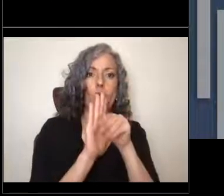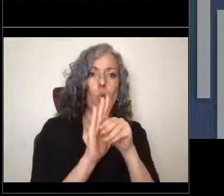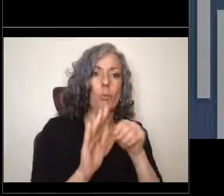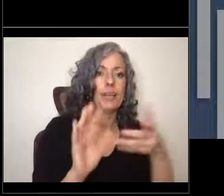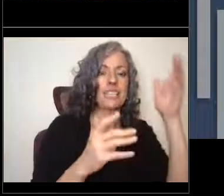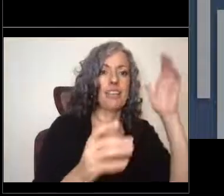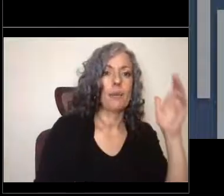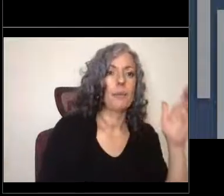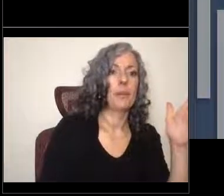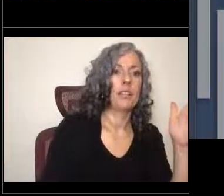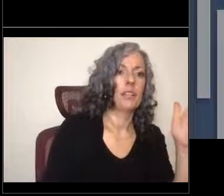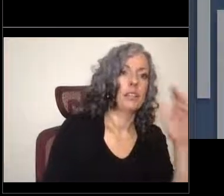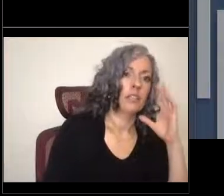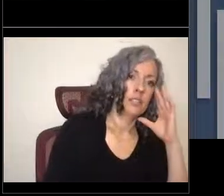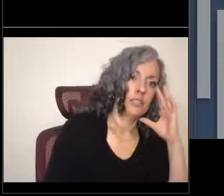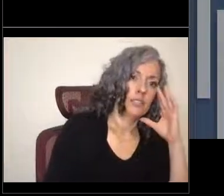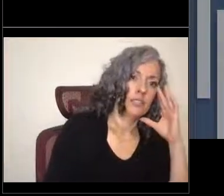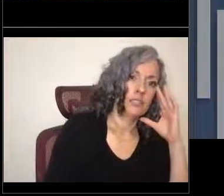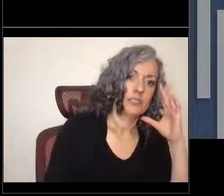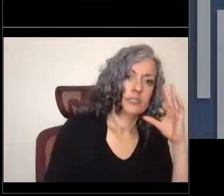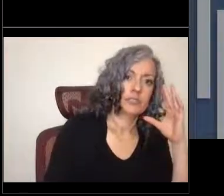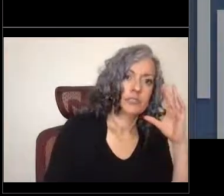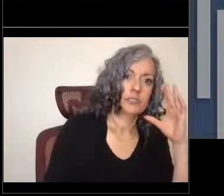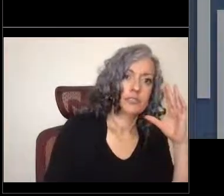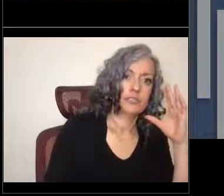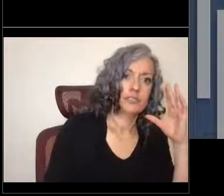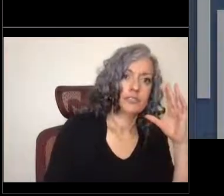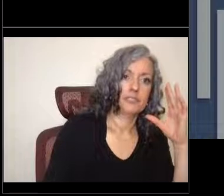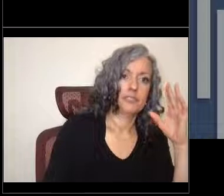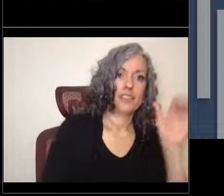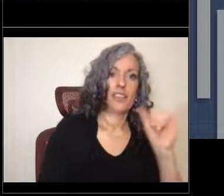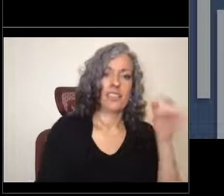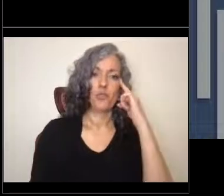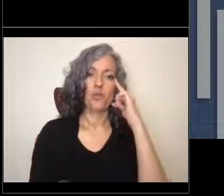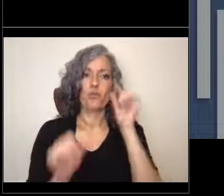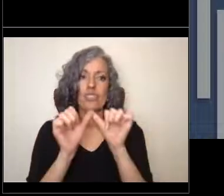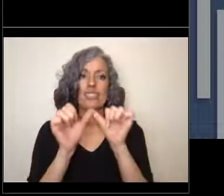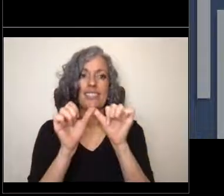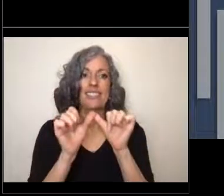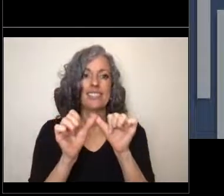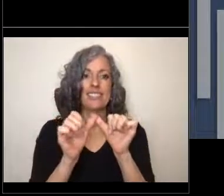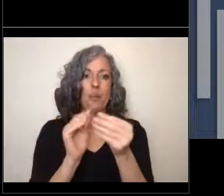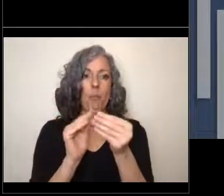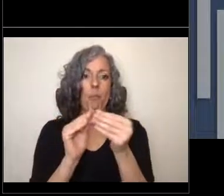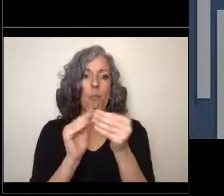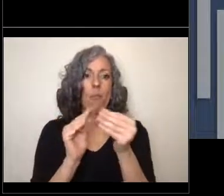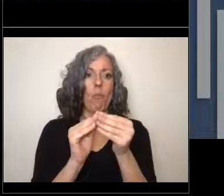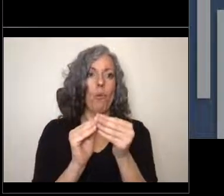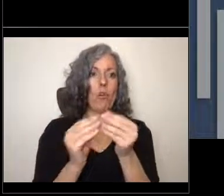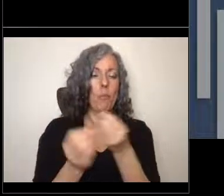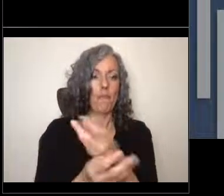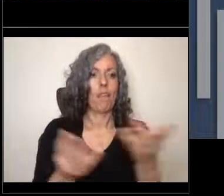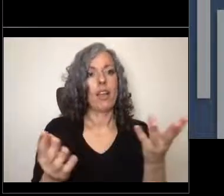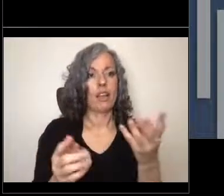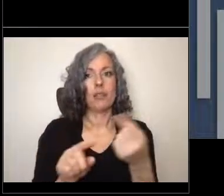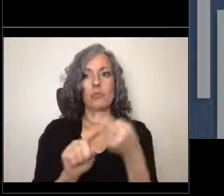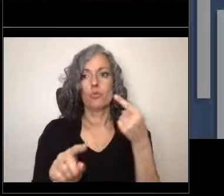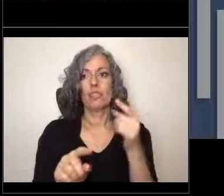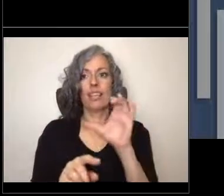opportunity to focus on this a little bit more. I think there's also some greater consistency, as Maura indicated, that we can provide between CAPTI